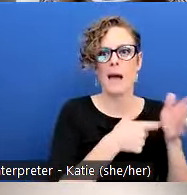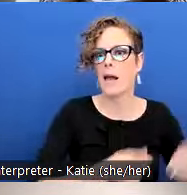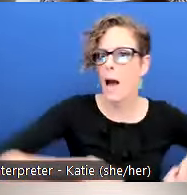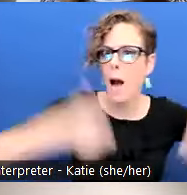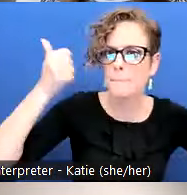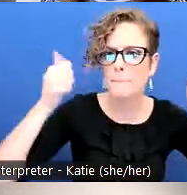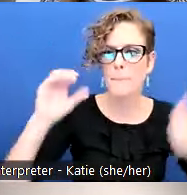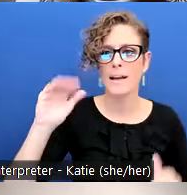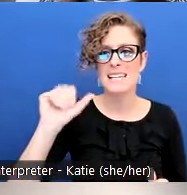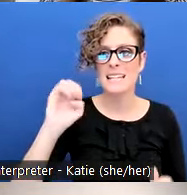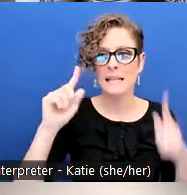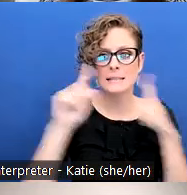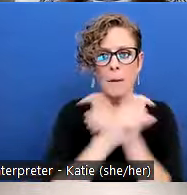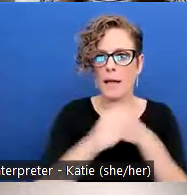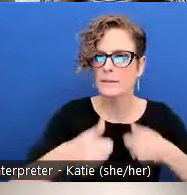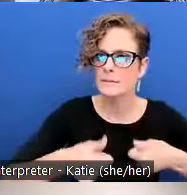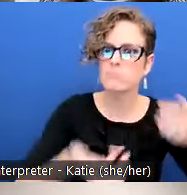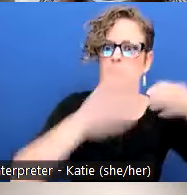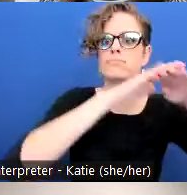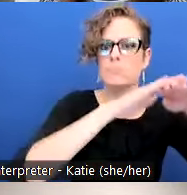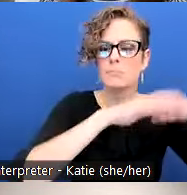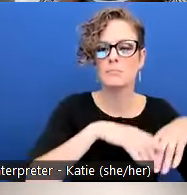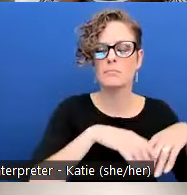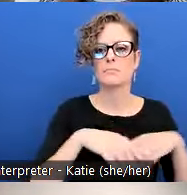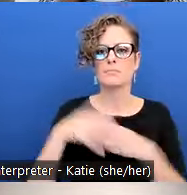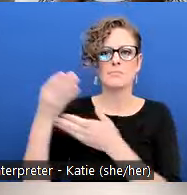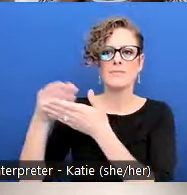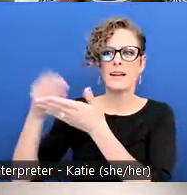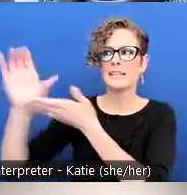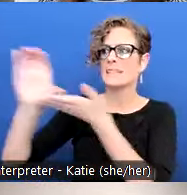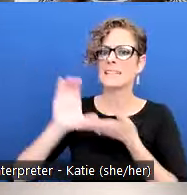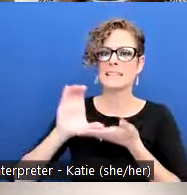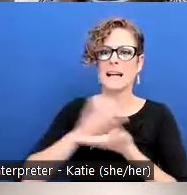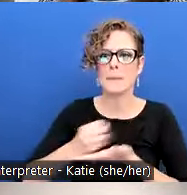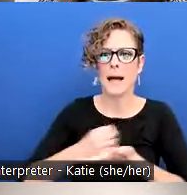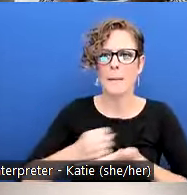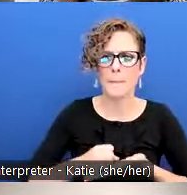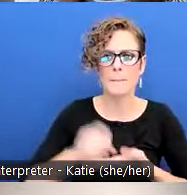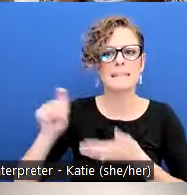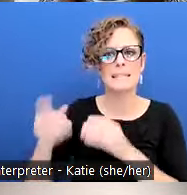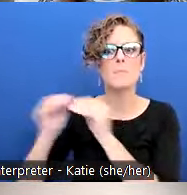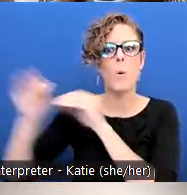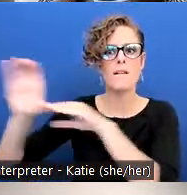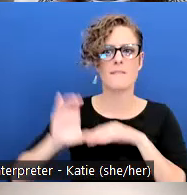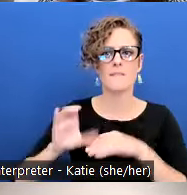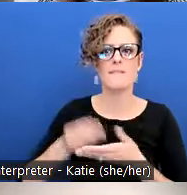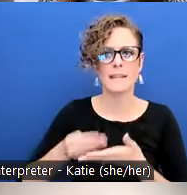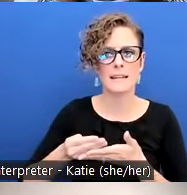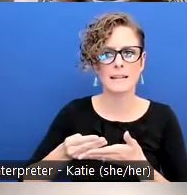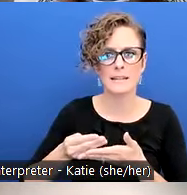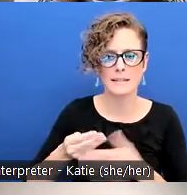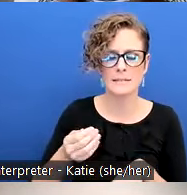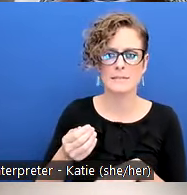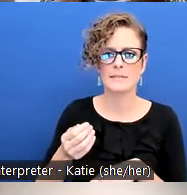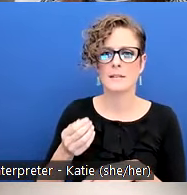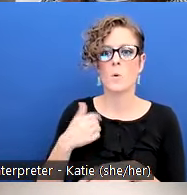increased complexity of cases, impacts on other funding sources, and knowing that more funding was needed from the state